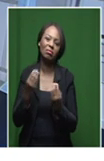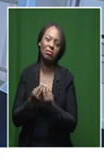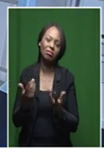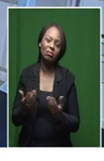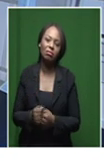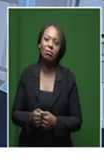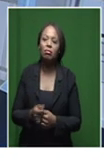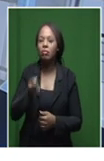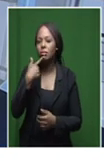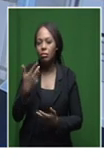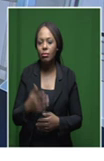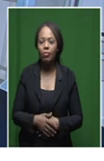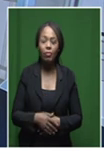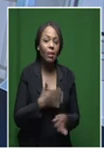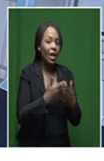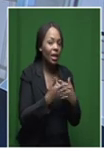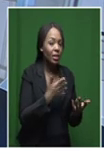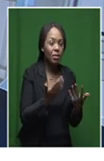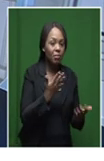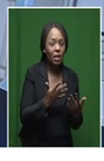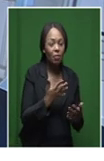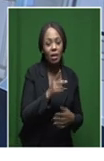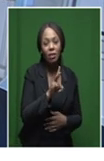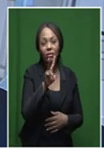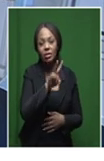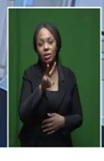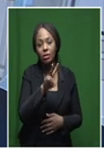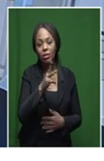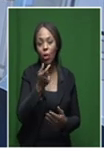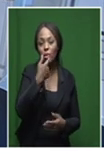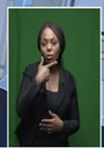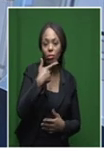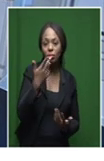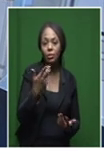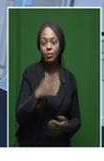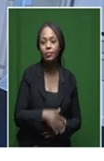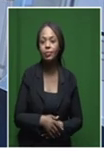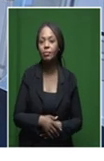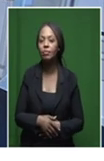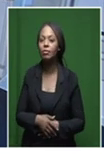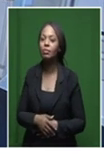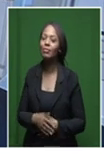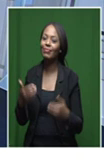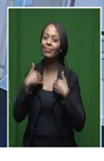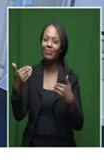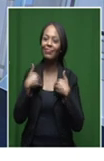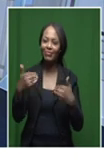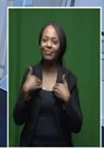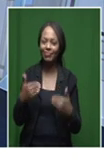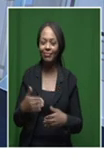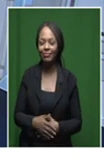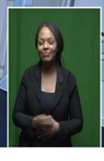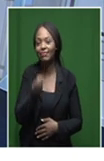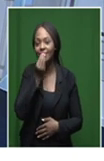potentially, prescribe to patients that are coming and seeing you at your practice? Well, if you can prescribe exercise and diet, I think that's really,